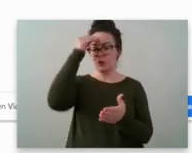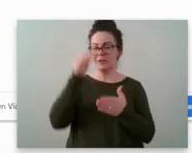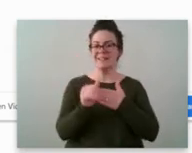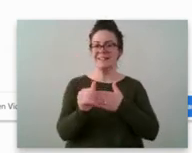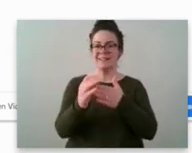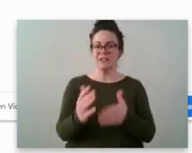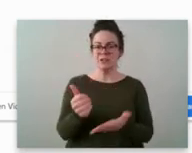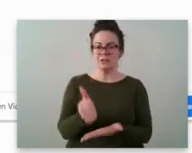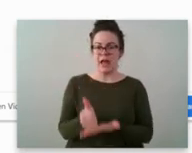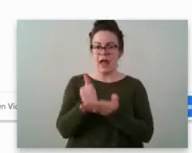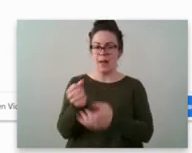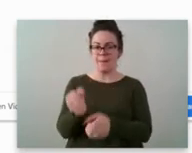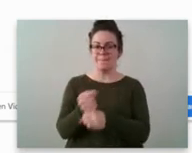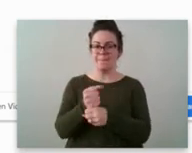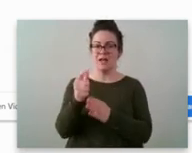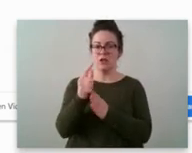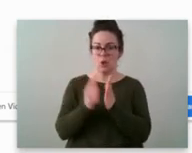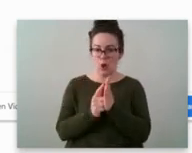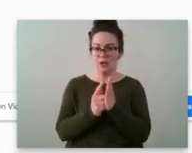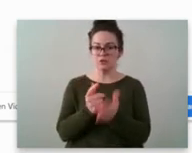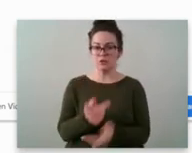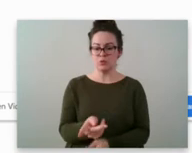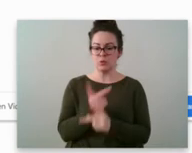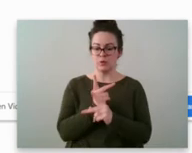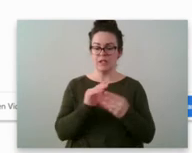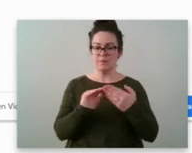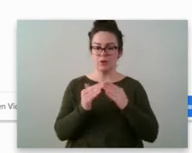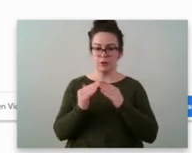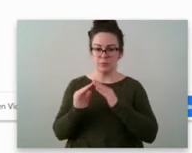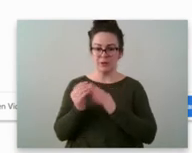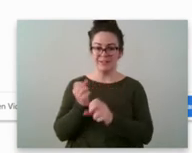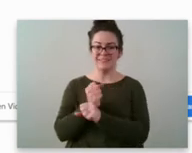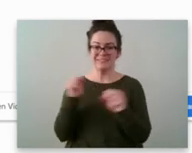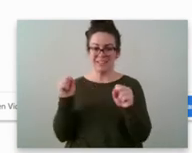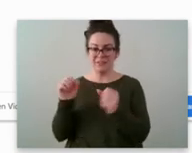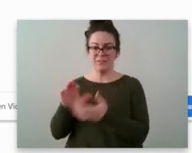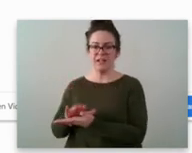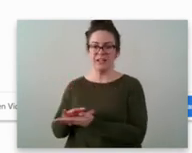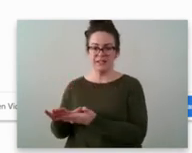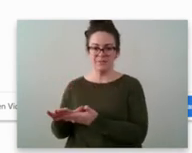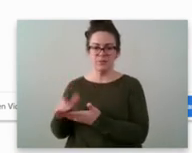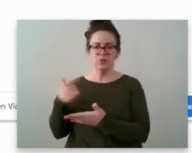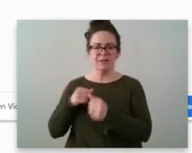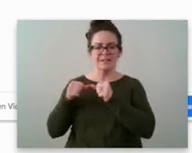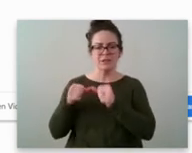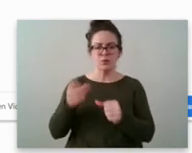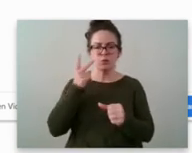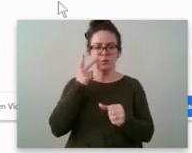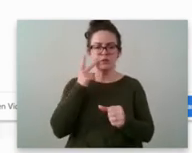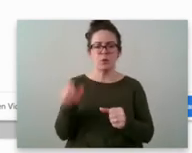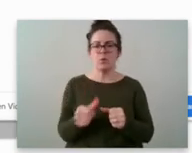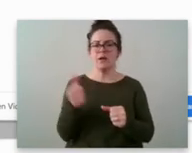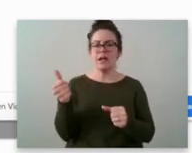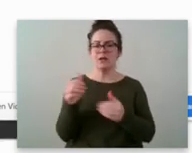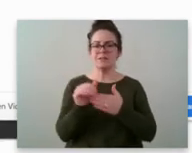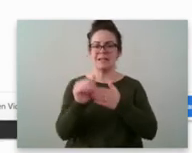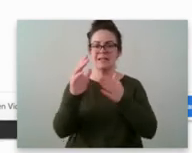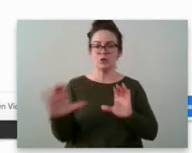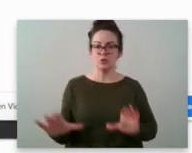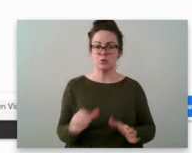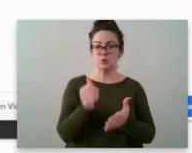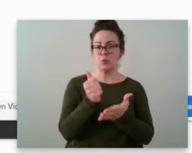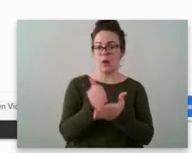make laws to keep the community safe and clean. So let's continue to see what else the leaders do to help